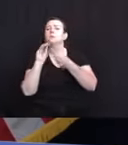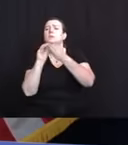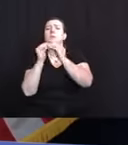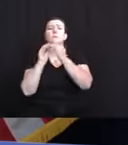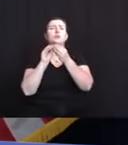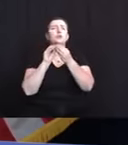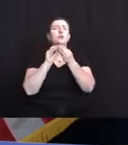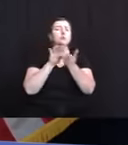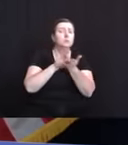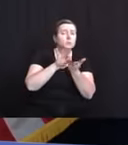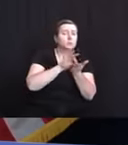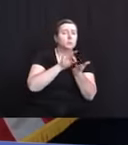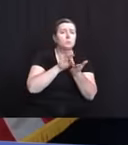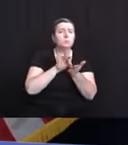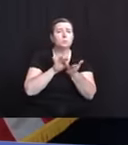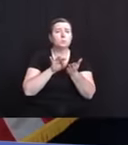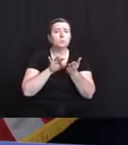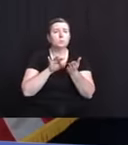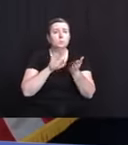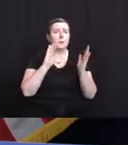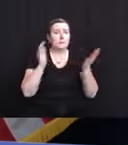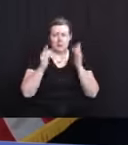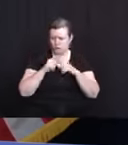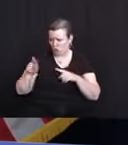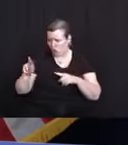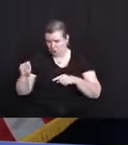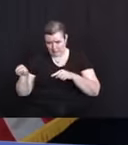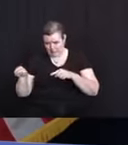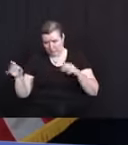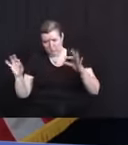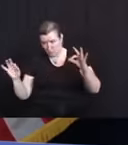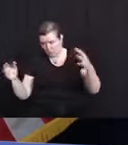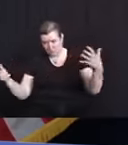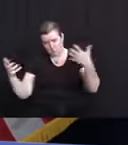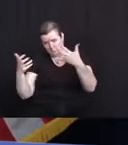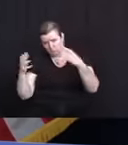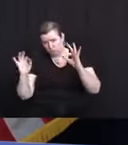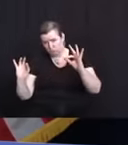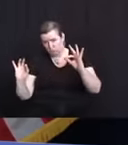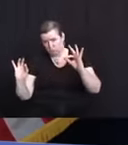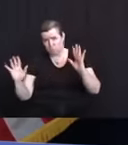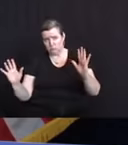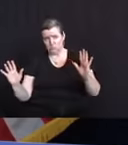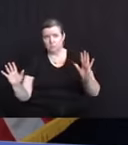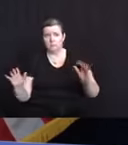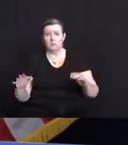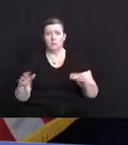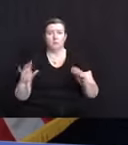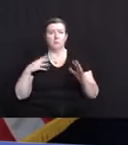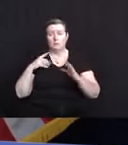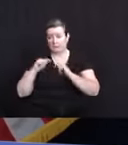day-to-day basis, our epidemiologists in our communicable disease service, we look at the case